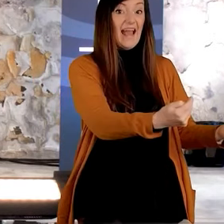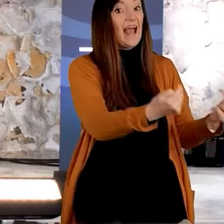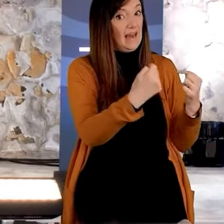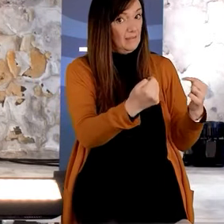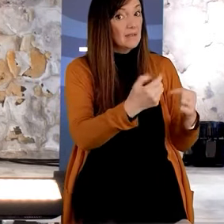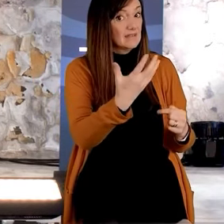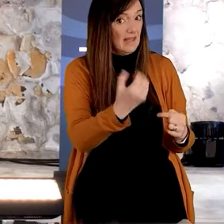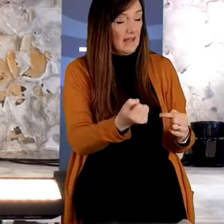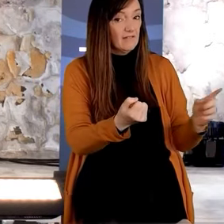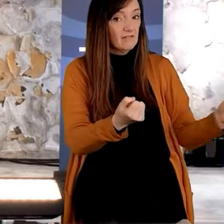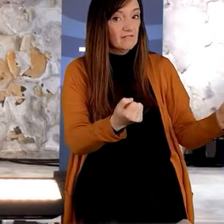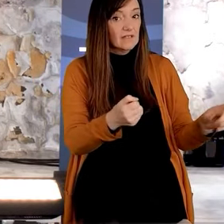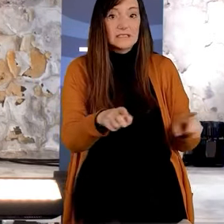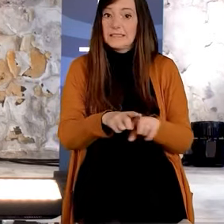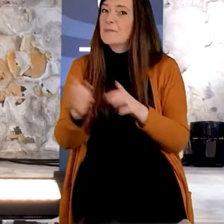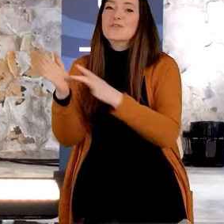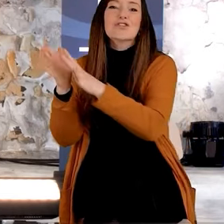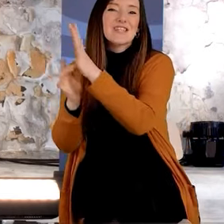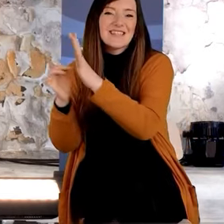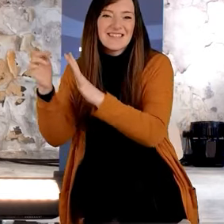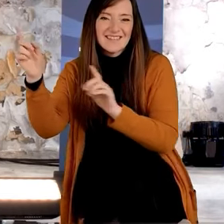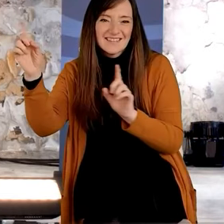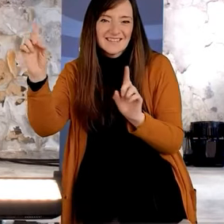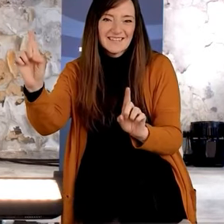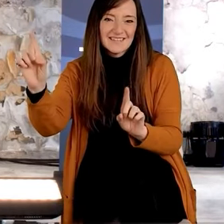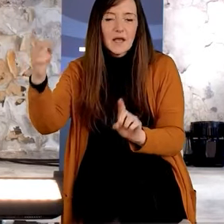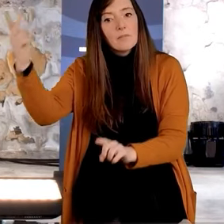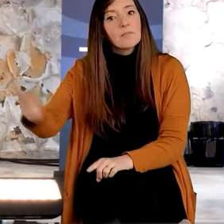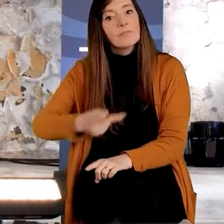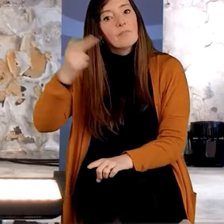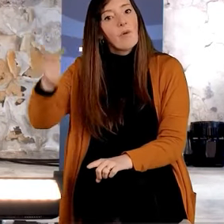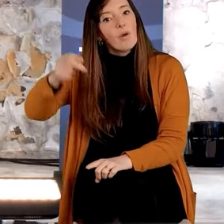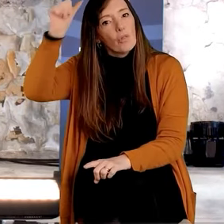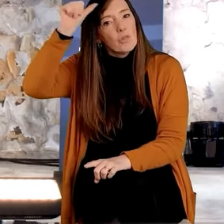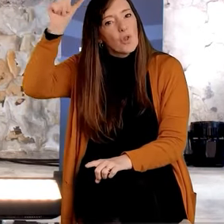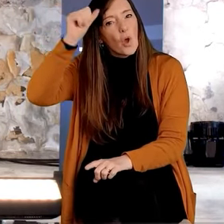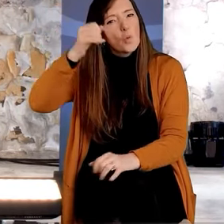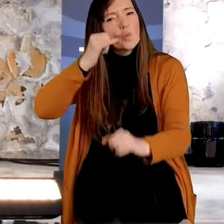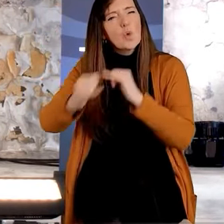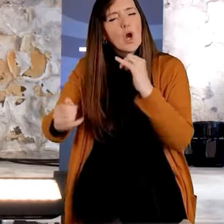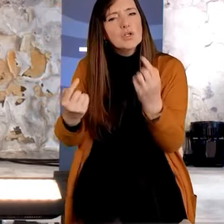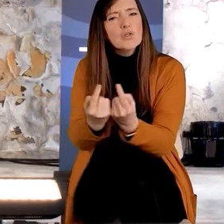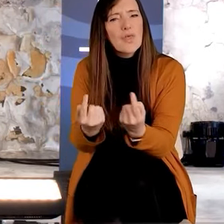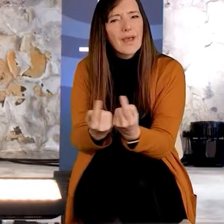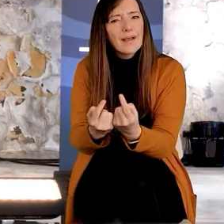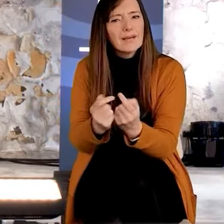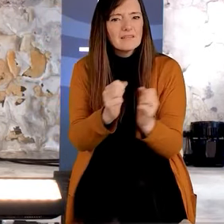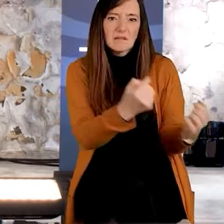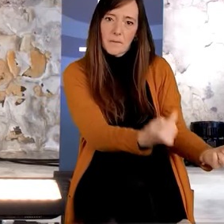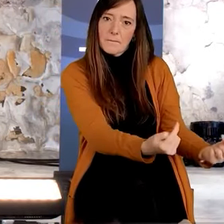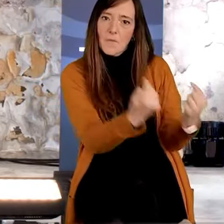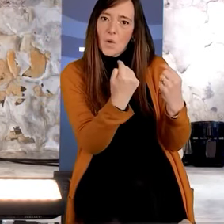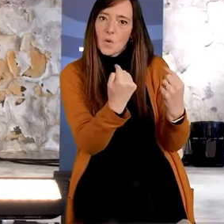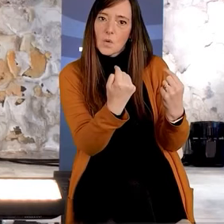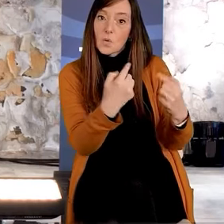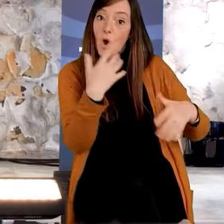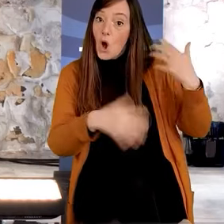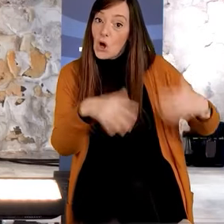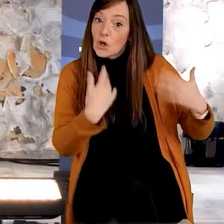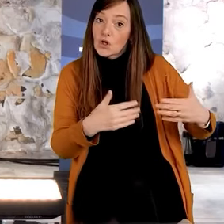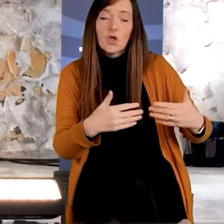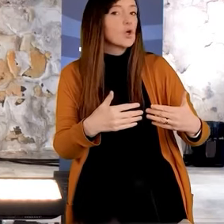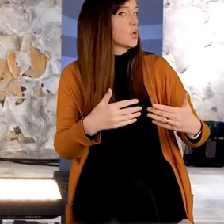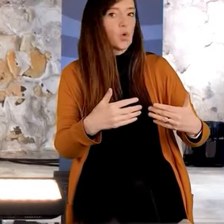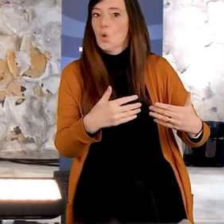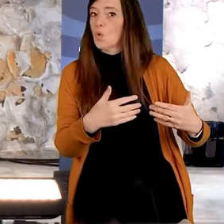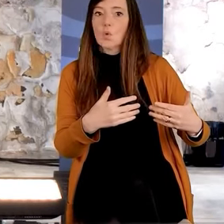And David knows, and Jesus knows, that the worst thing the enemies can do is not to hurt him.